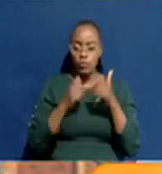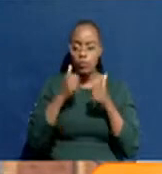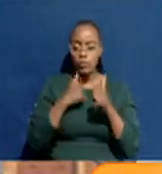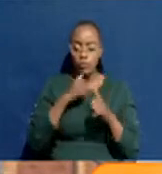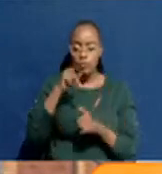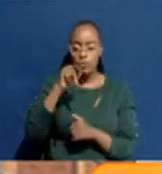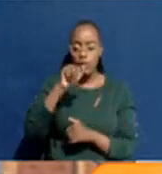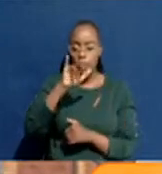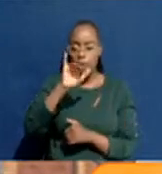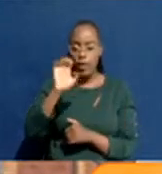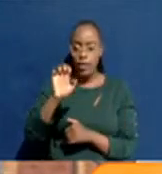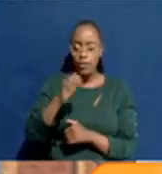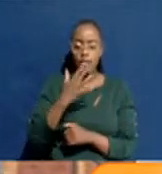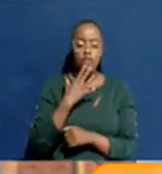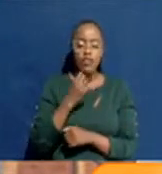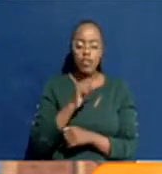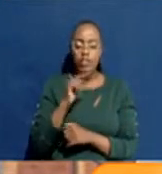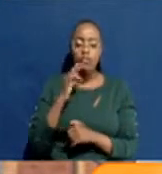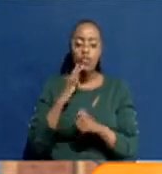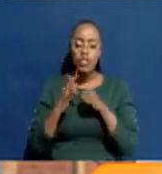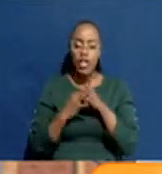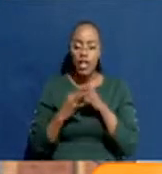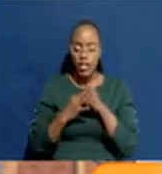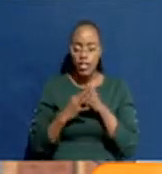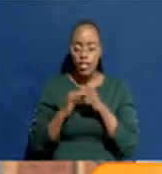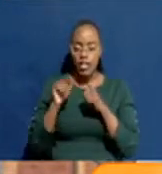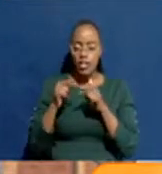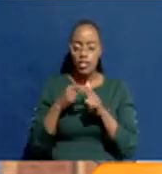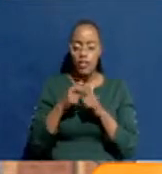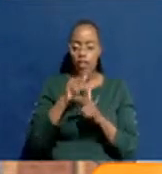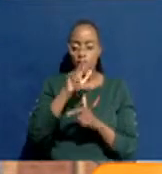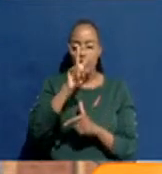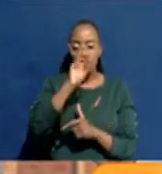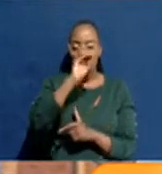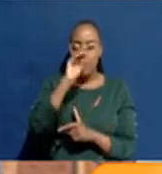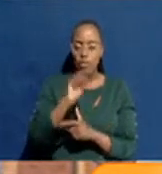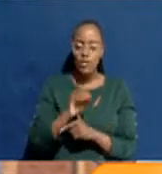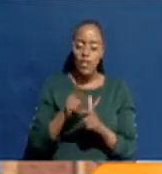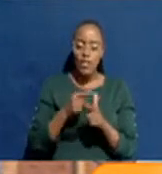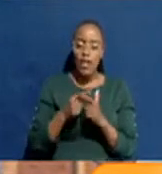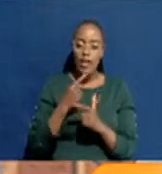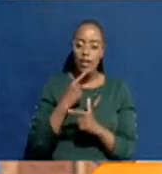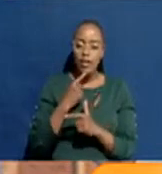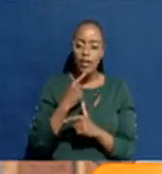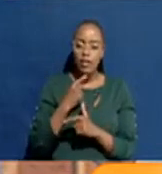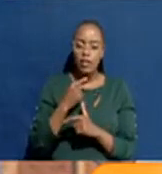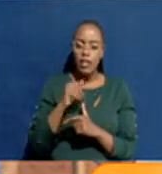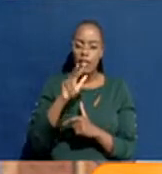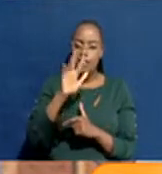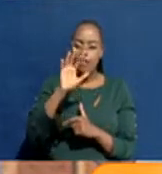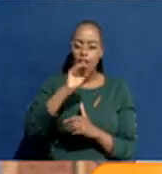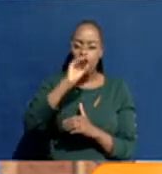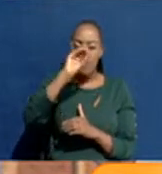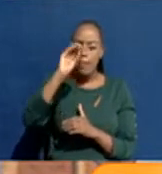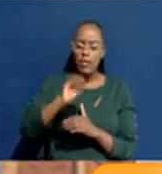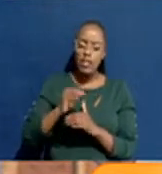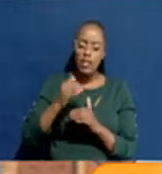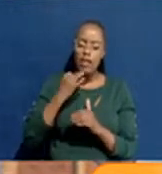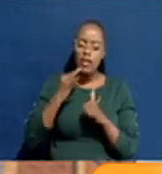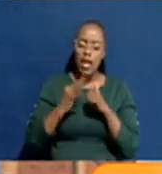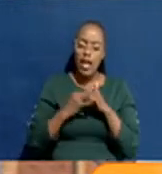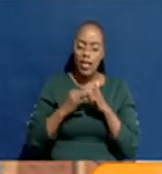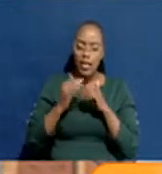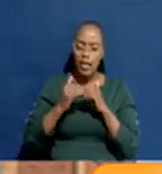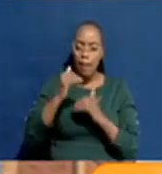Yeah. 500 to 800, we're going to 32%, then 800 and above 35%. Then you